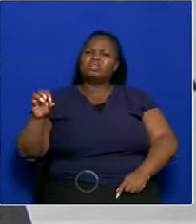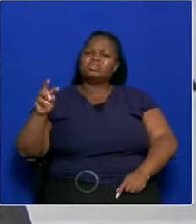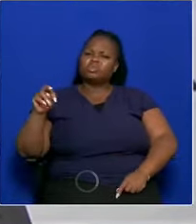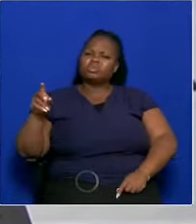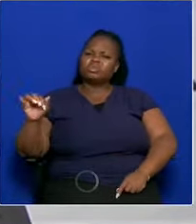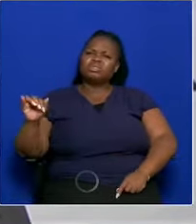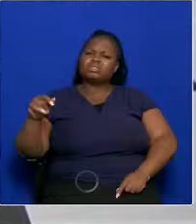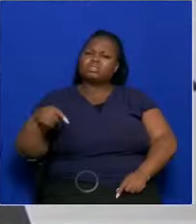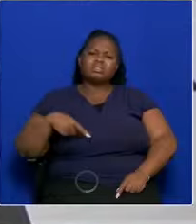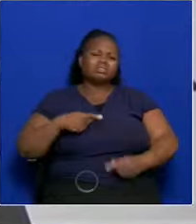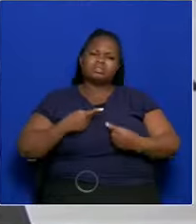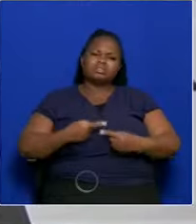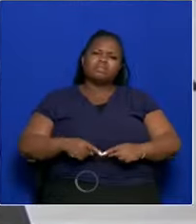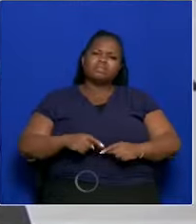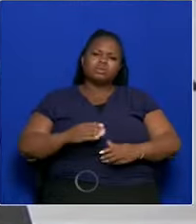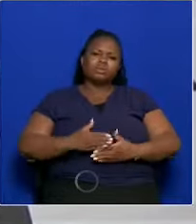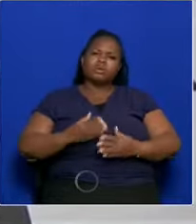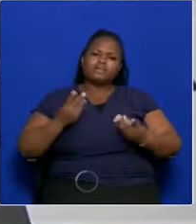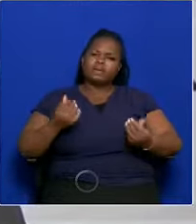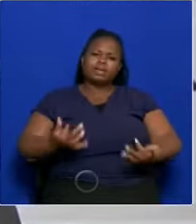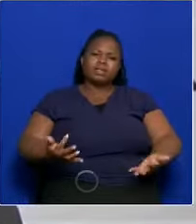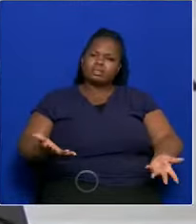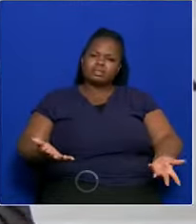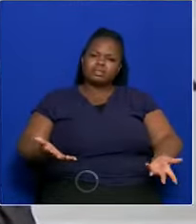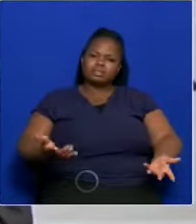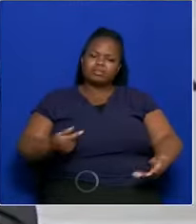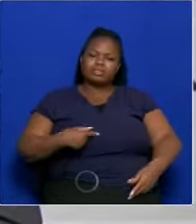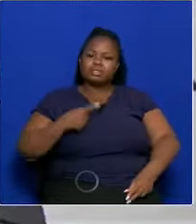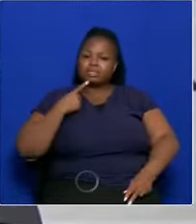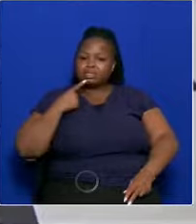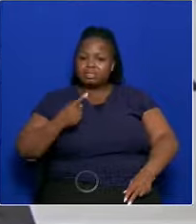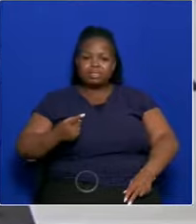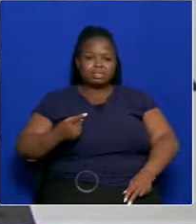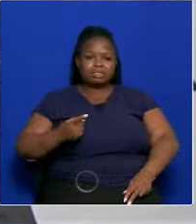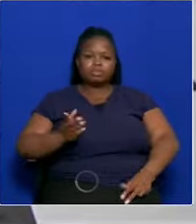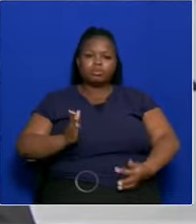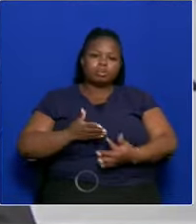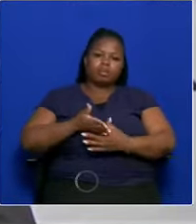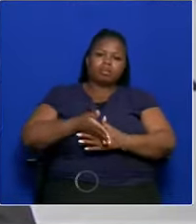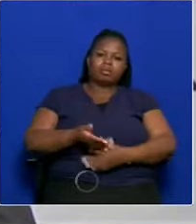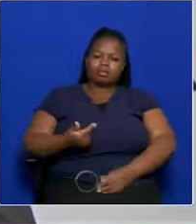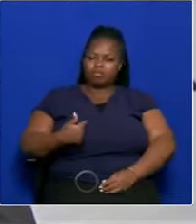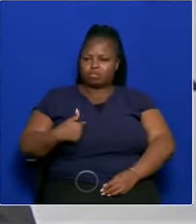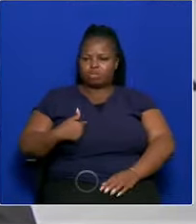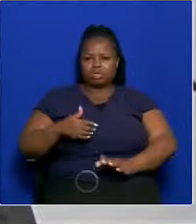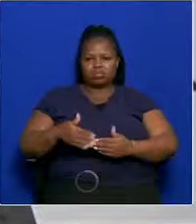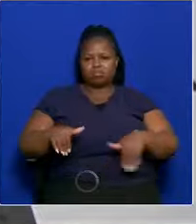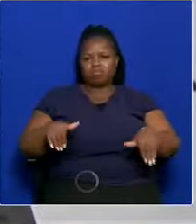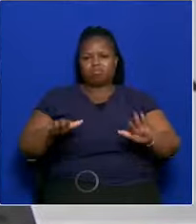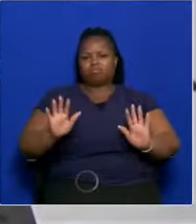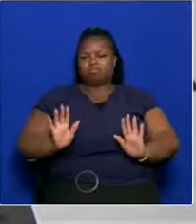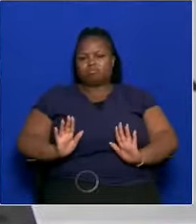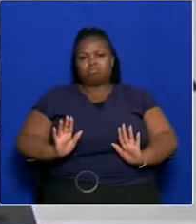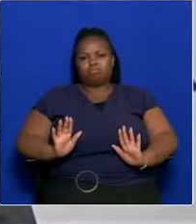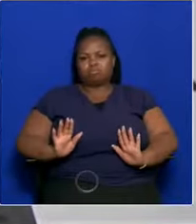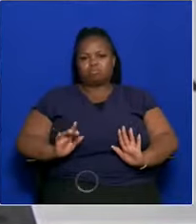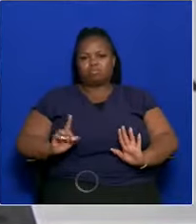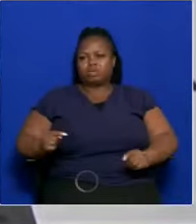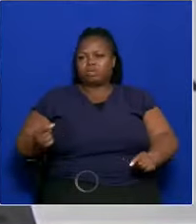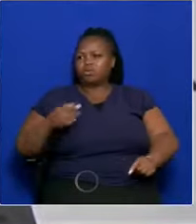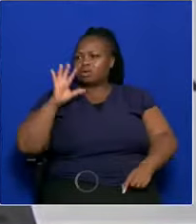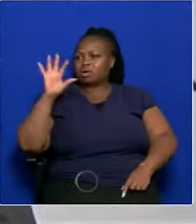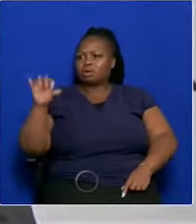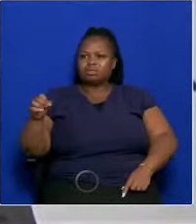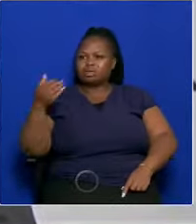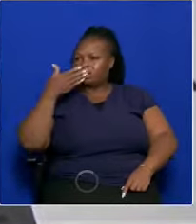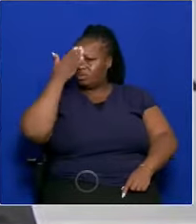working at finance. And I indicated that it will be interference from me. I can't even ask anybody. I don't know anybody dealing